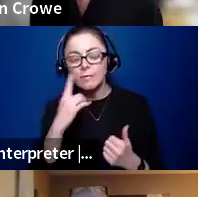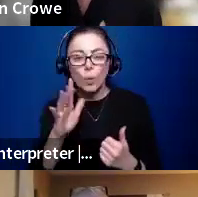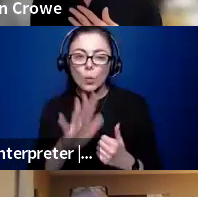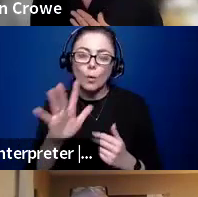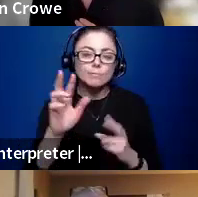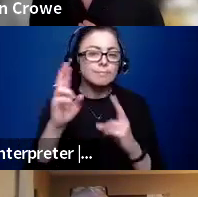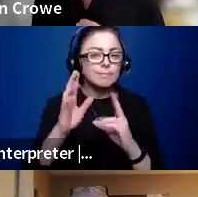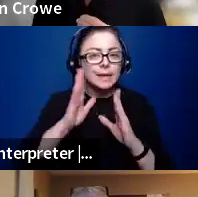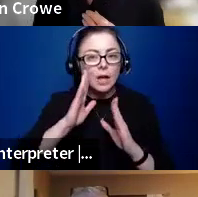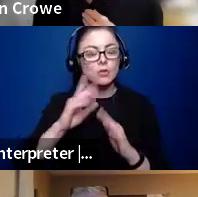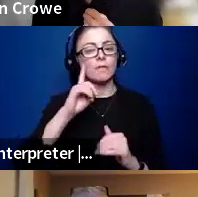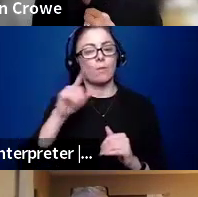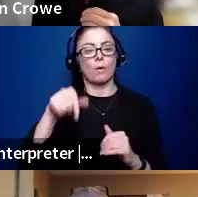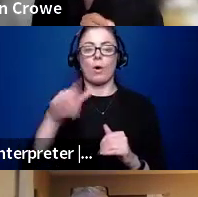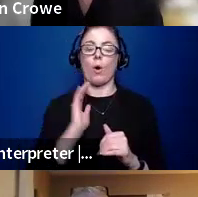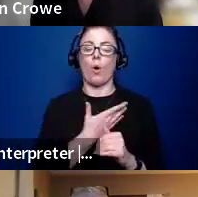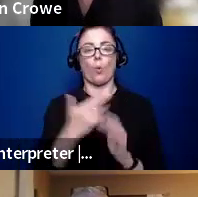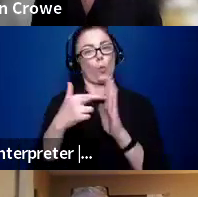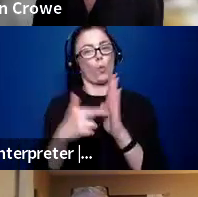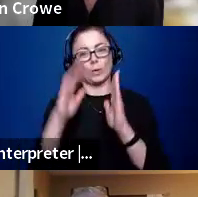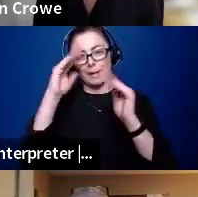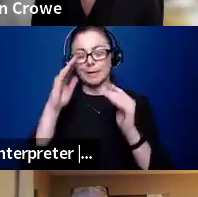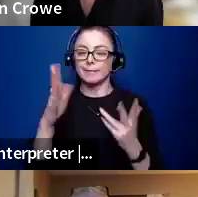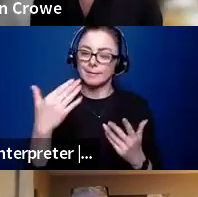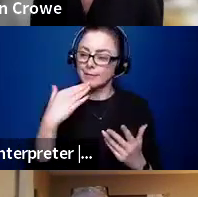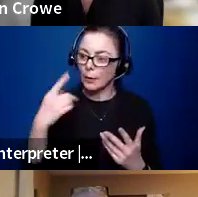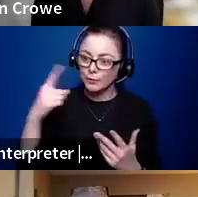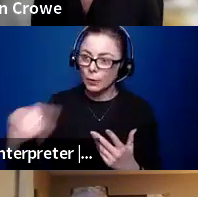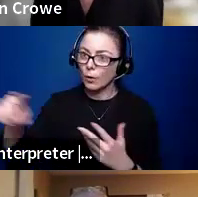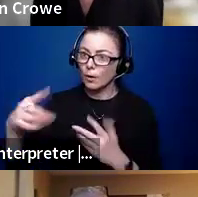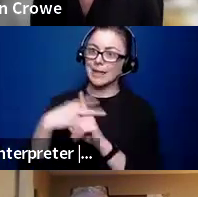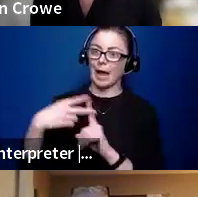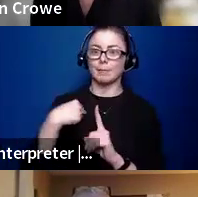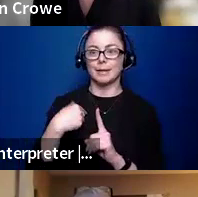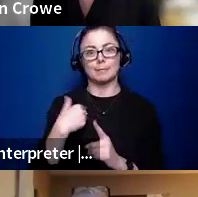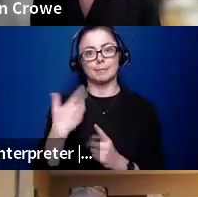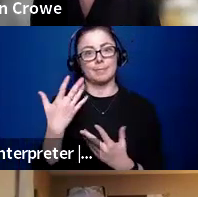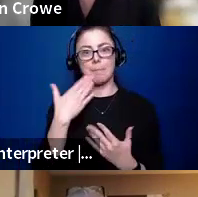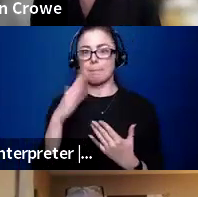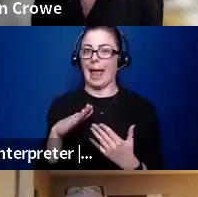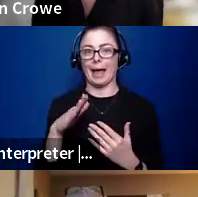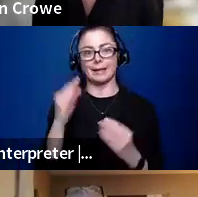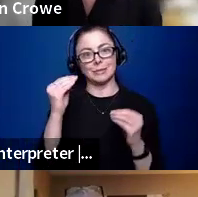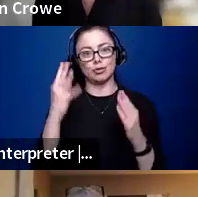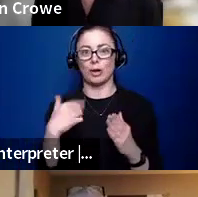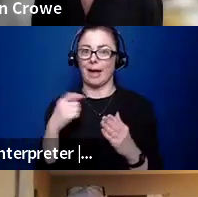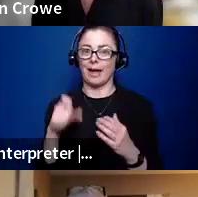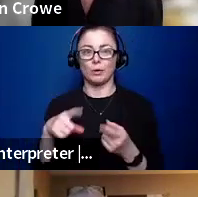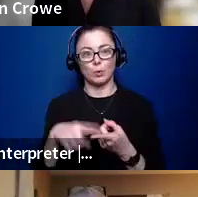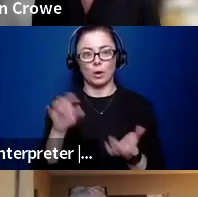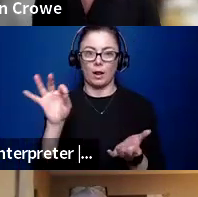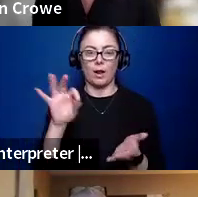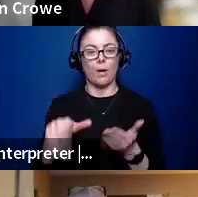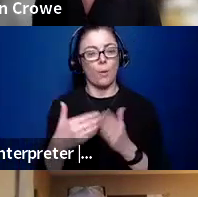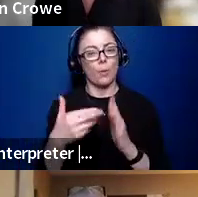host for making me be the bad teacher that had to go through those. So on to our hosts again. I want to